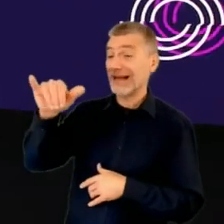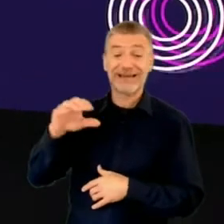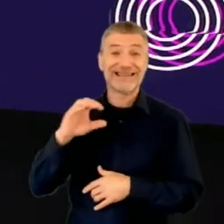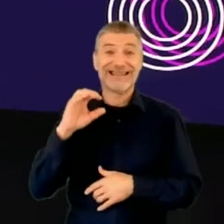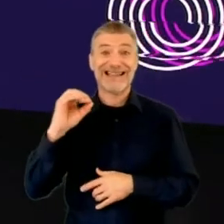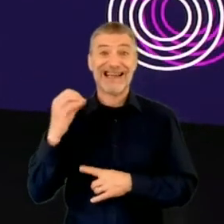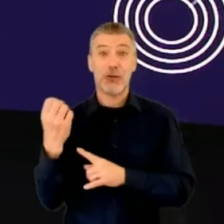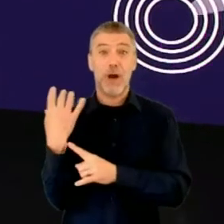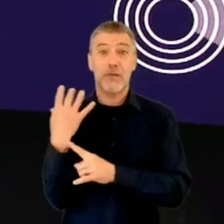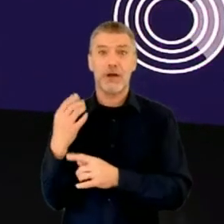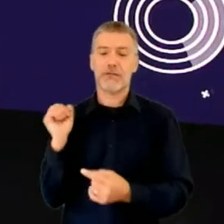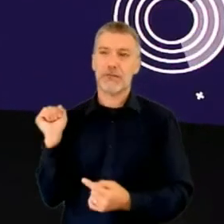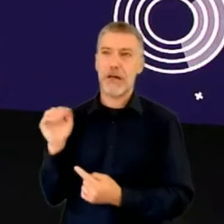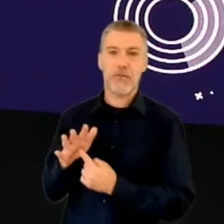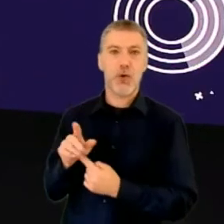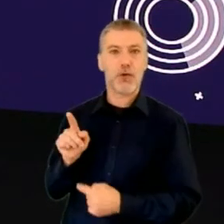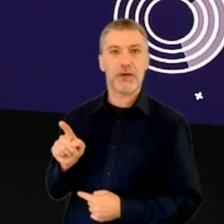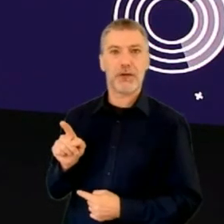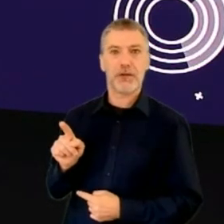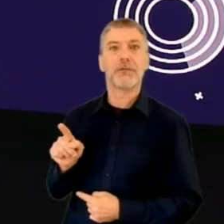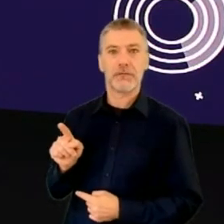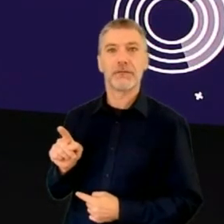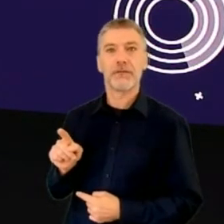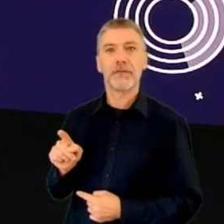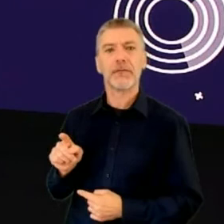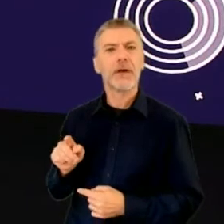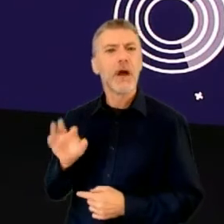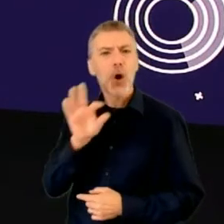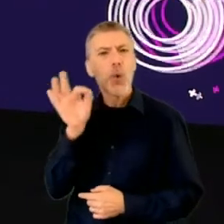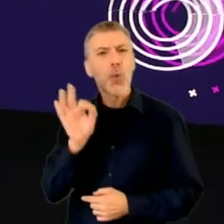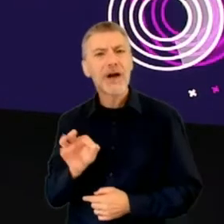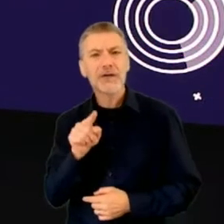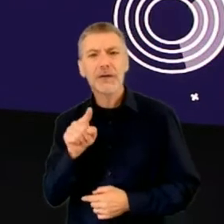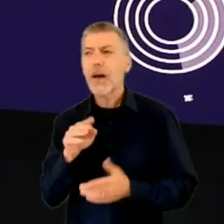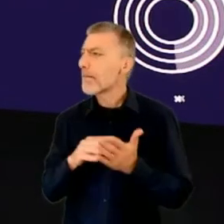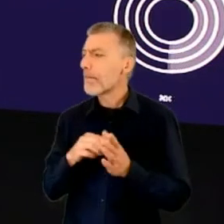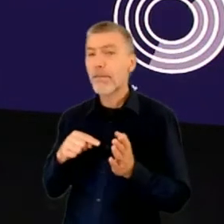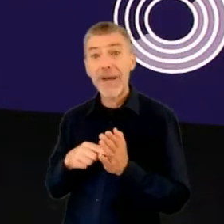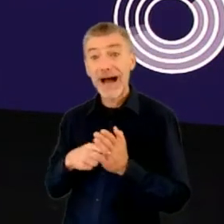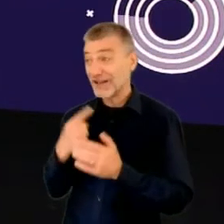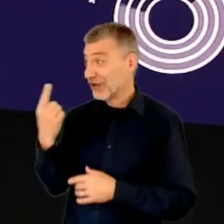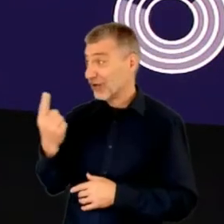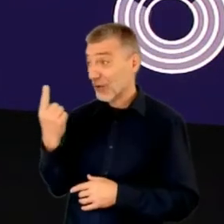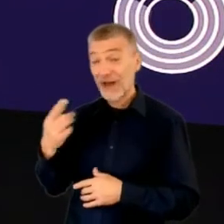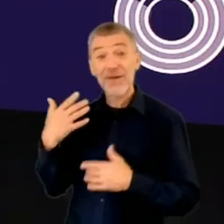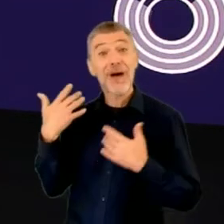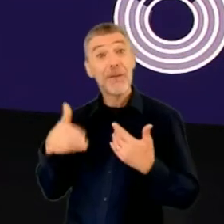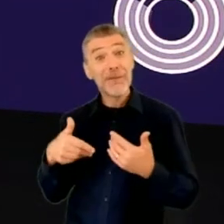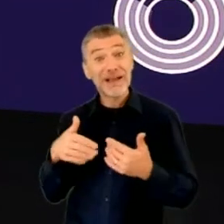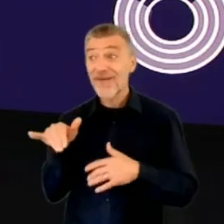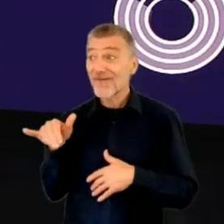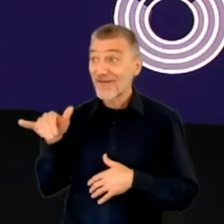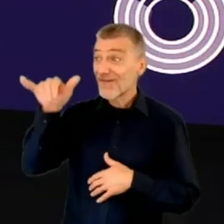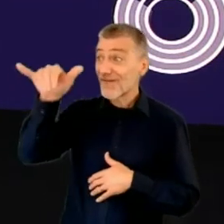environment. And Matt, a question I want to ask you is, have you flown on a zero emissions plane before?